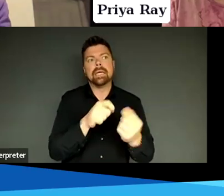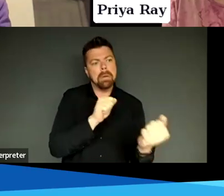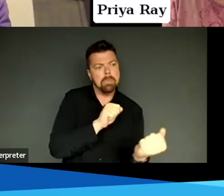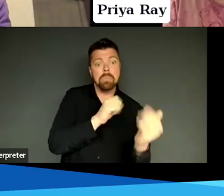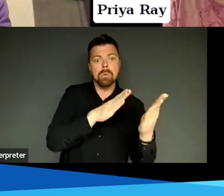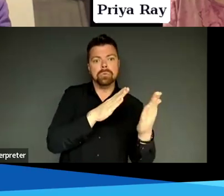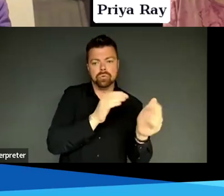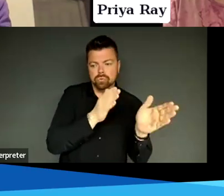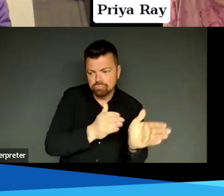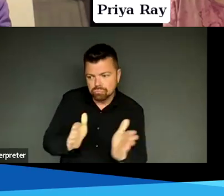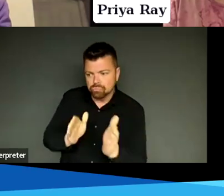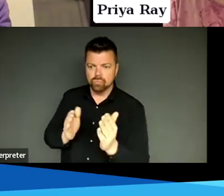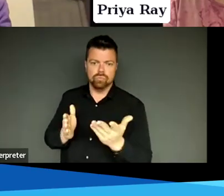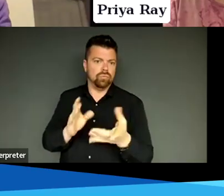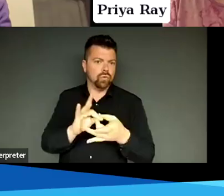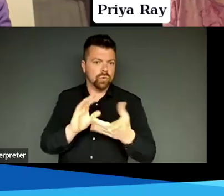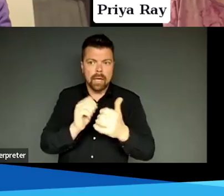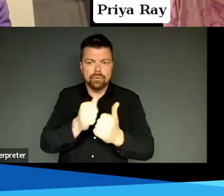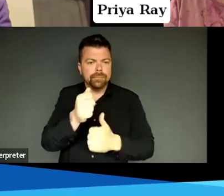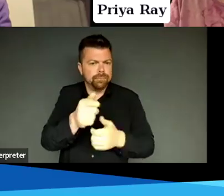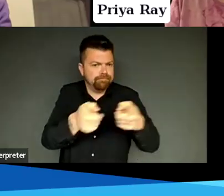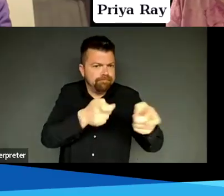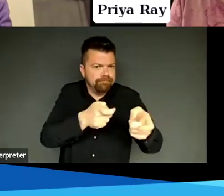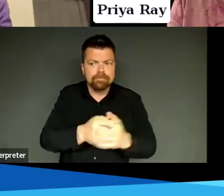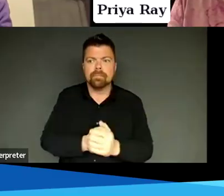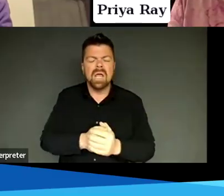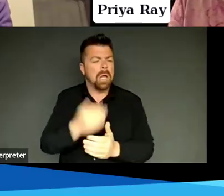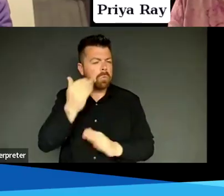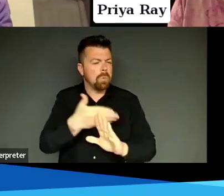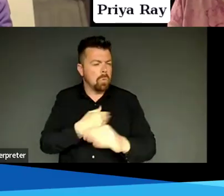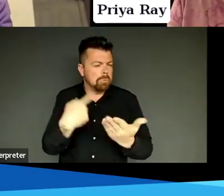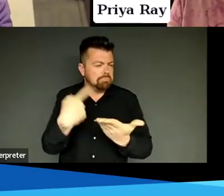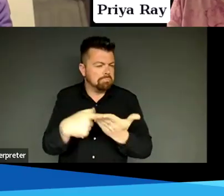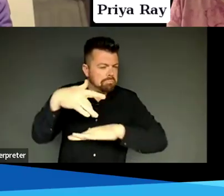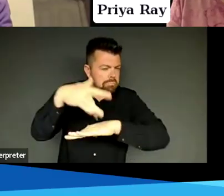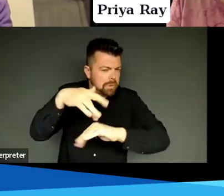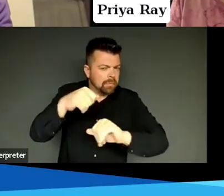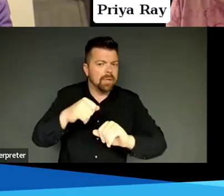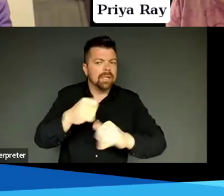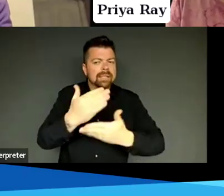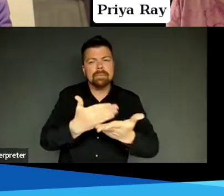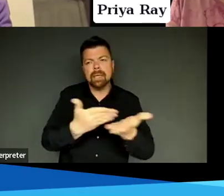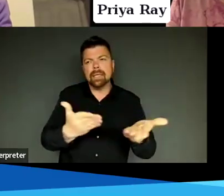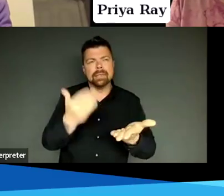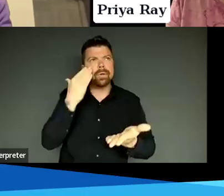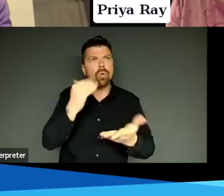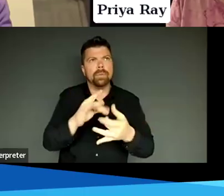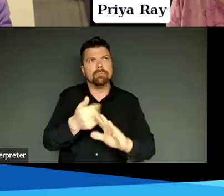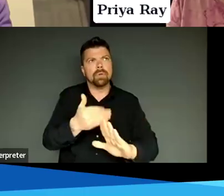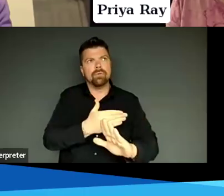navigated those. And I know we talked about this previously, and some of the things that I know that were mentioned before